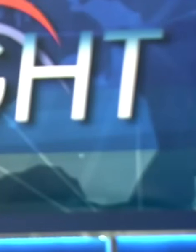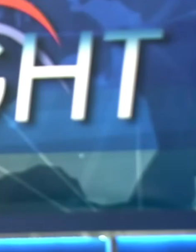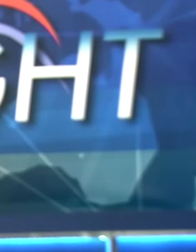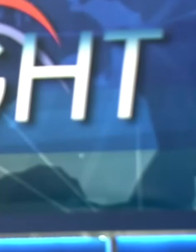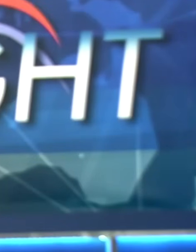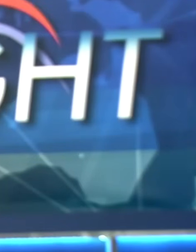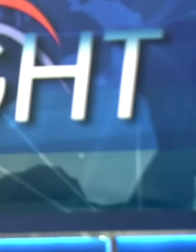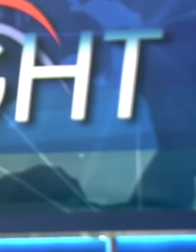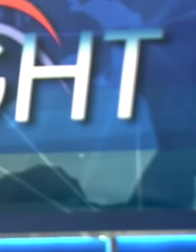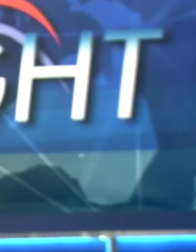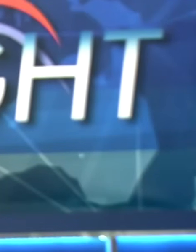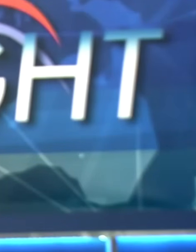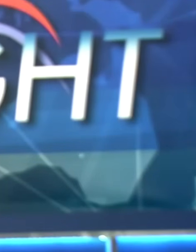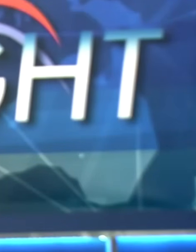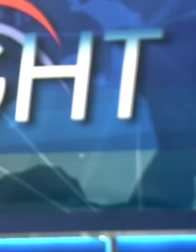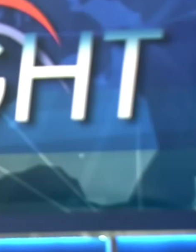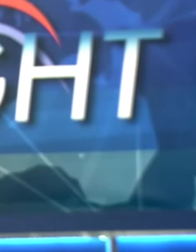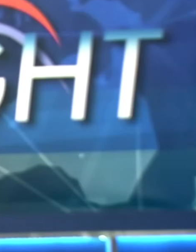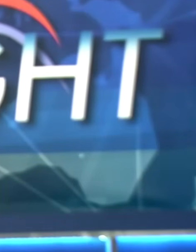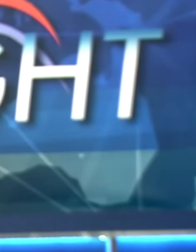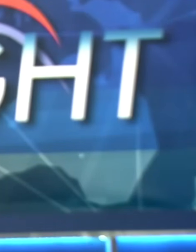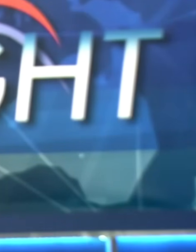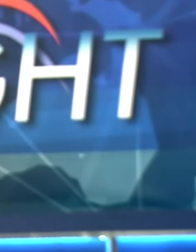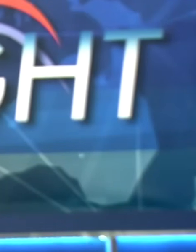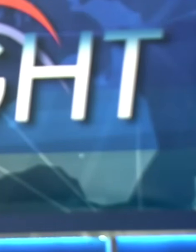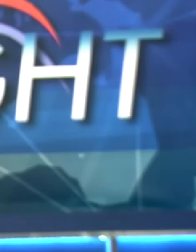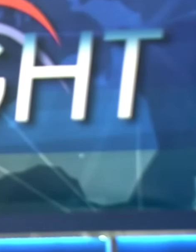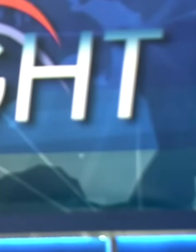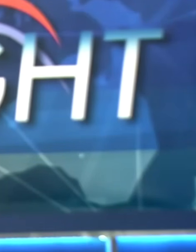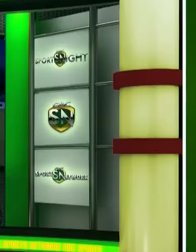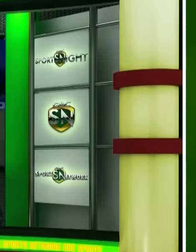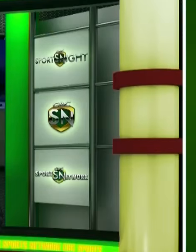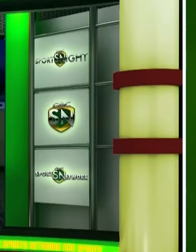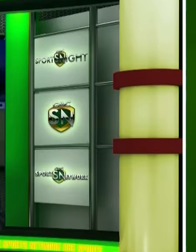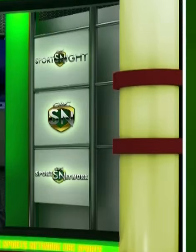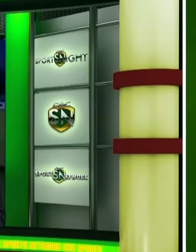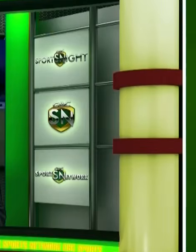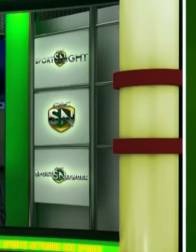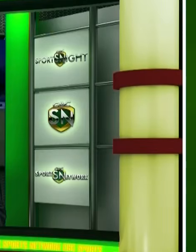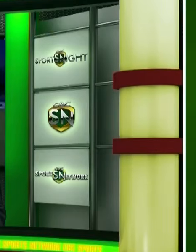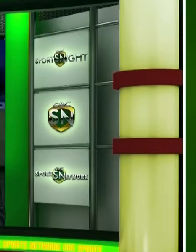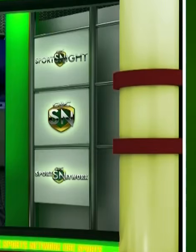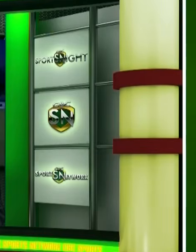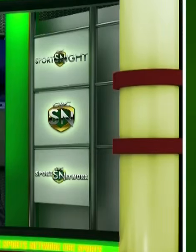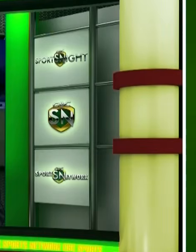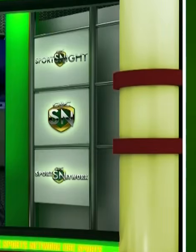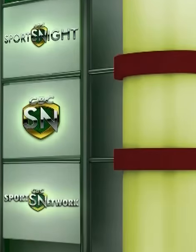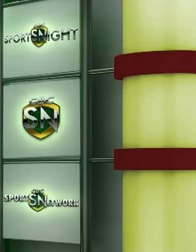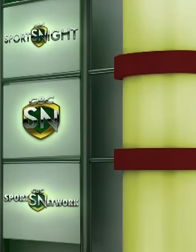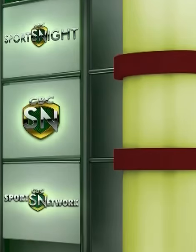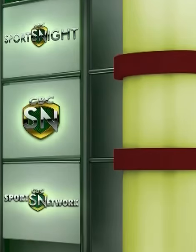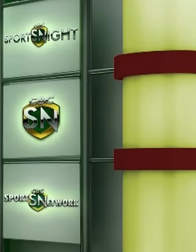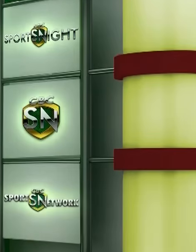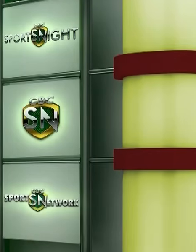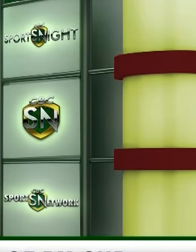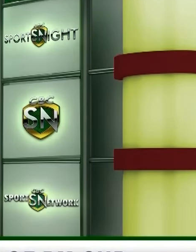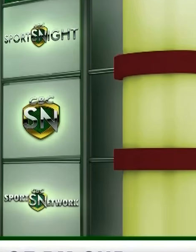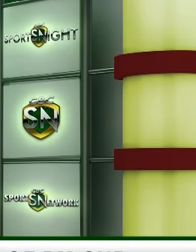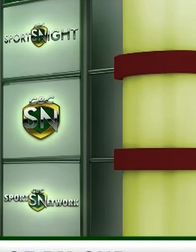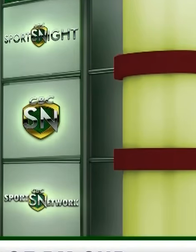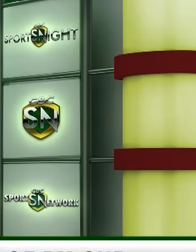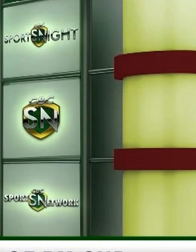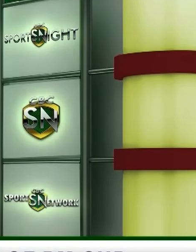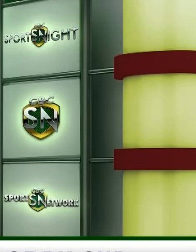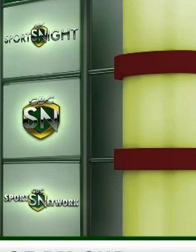Let's head back over to Mark for the second half in sports. Mark, over to you. Thank you very much. As promised, football, St. Andrew Lions and